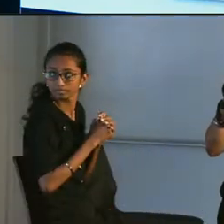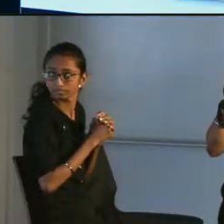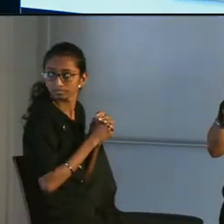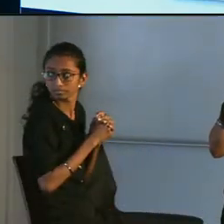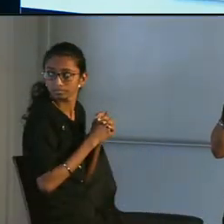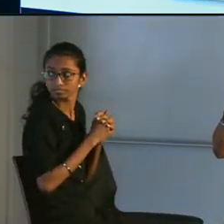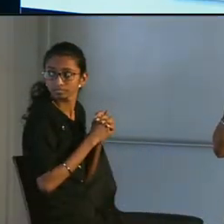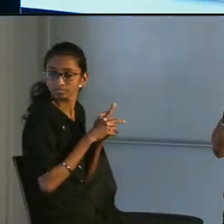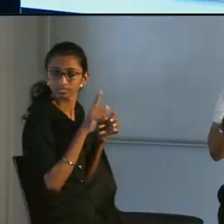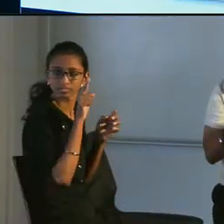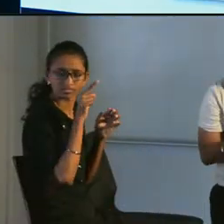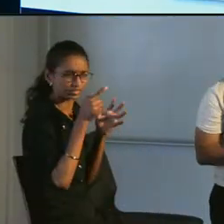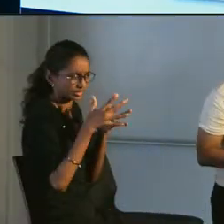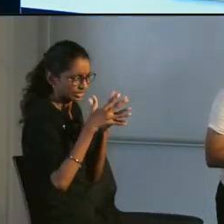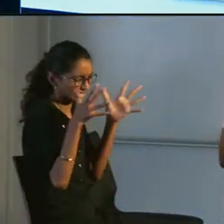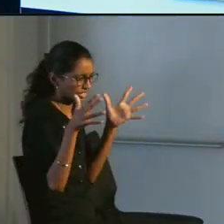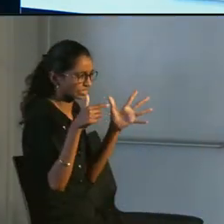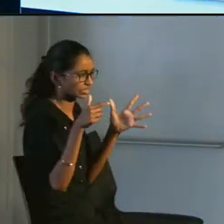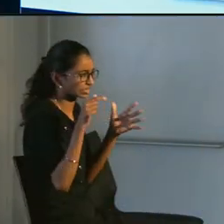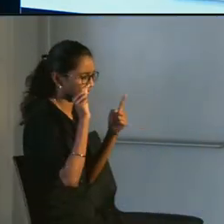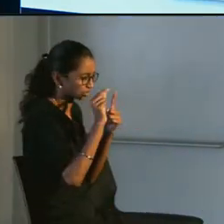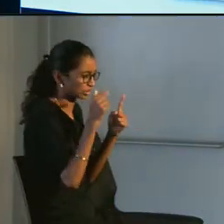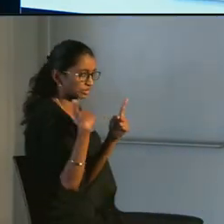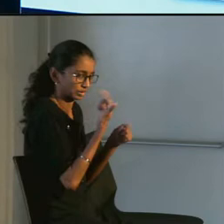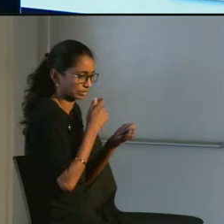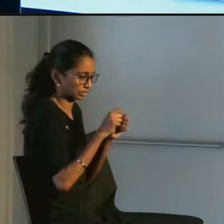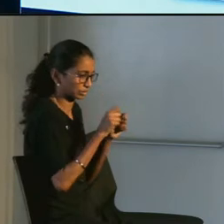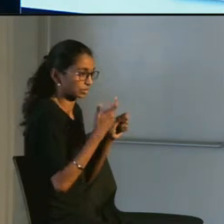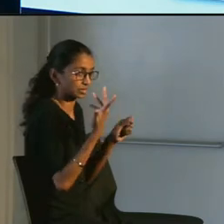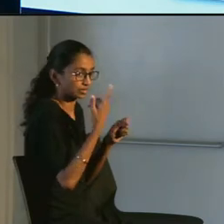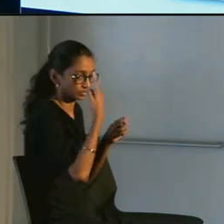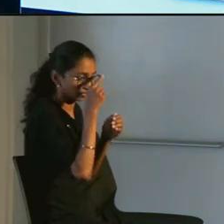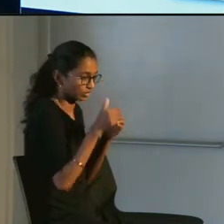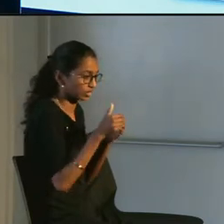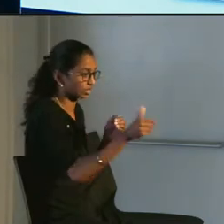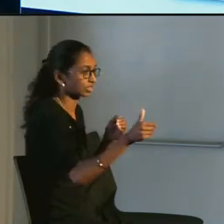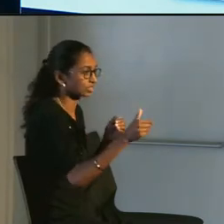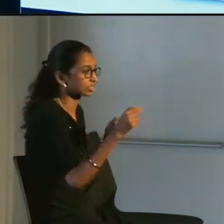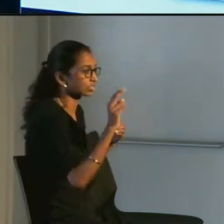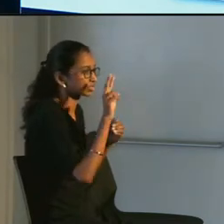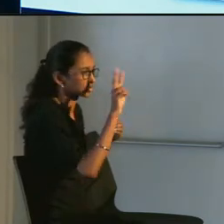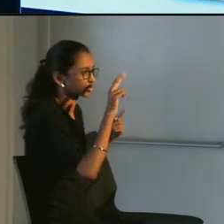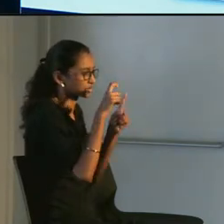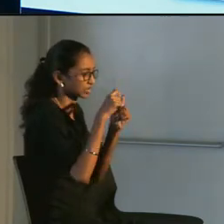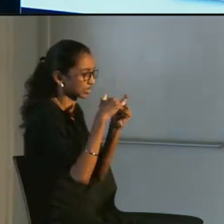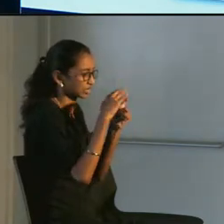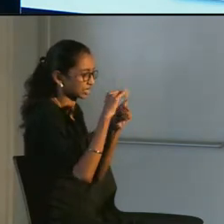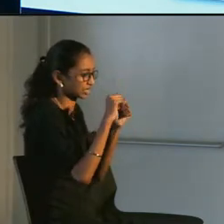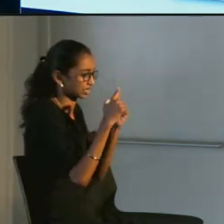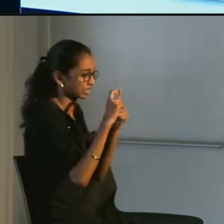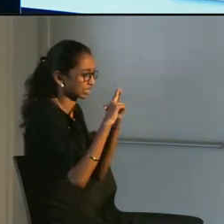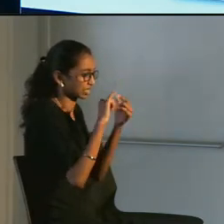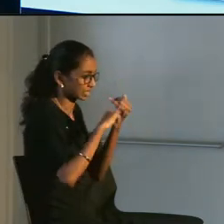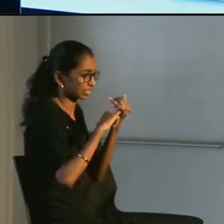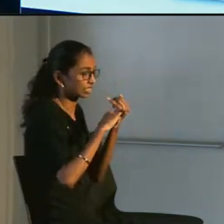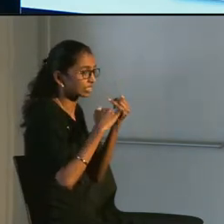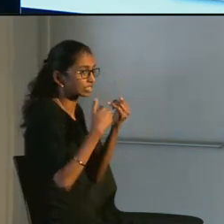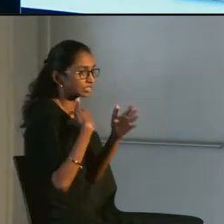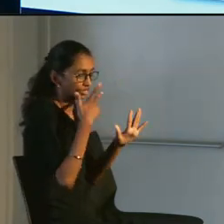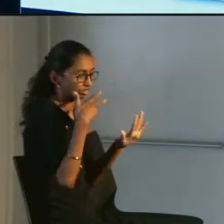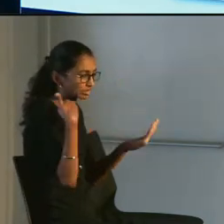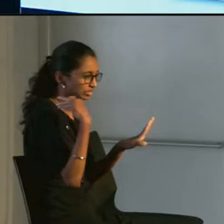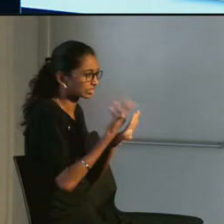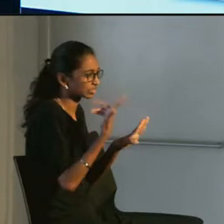And a large part of our work really was around, for the next, I would say, 2 decades, our work really has been around